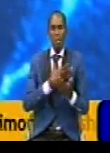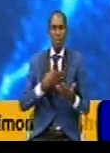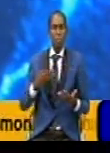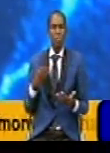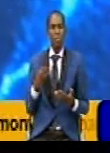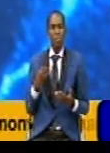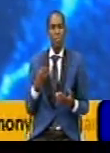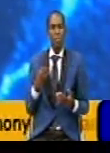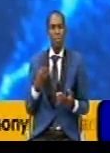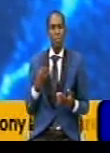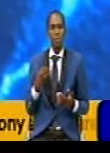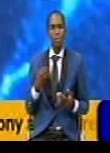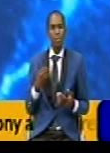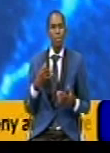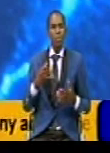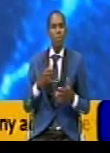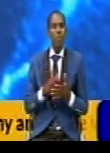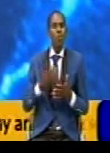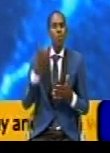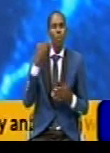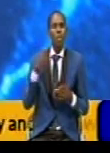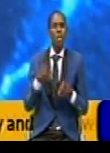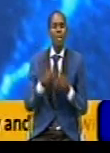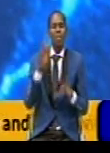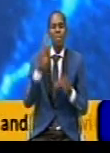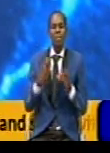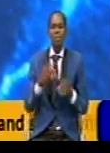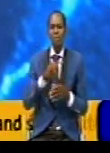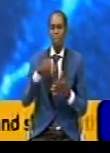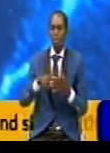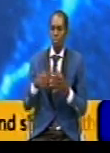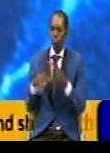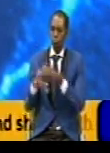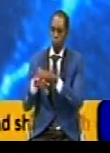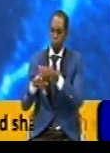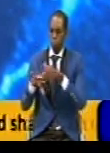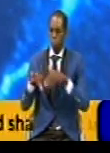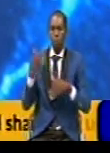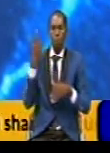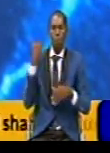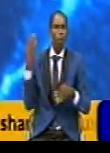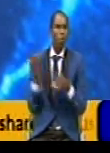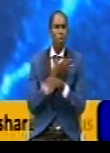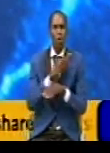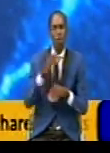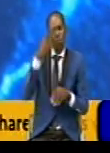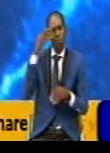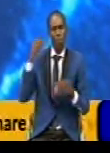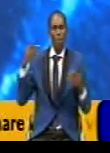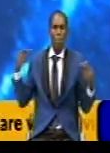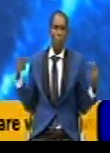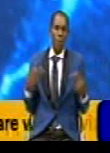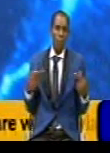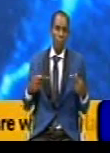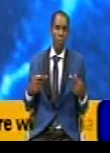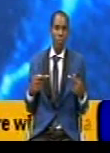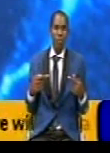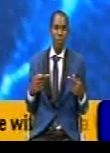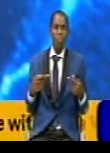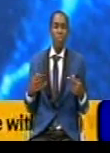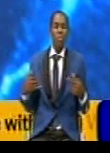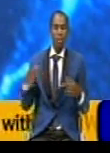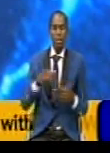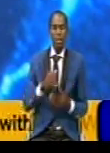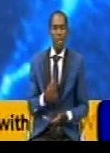took me up and started massaging these fingers. It was as if these fingers were cut off. The pains were